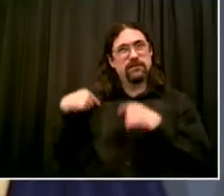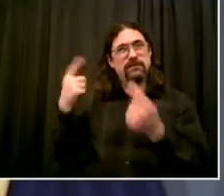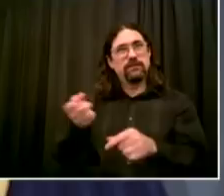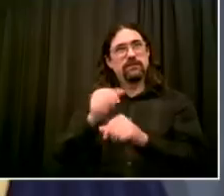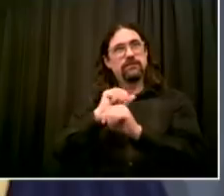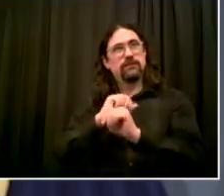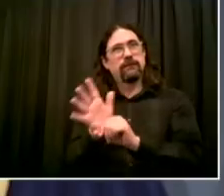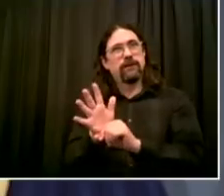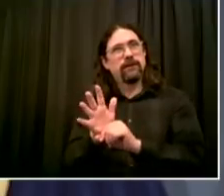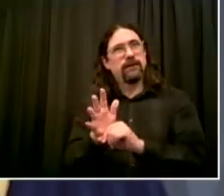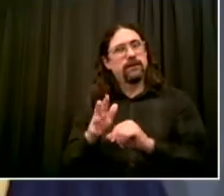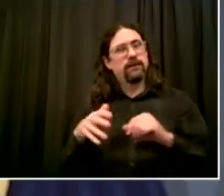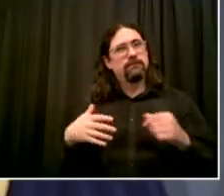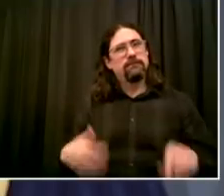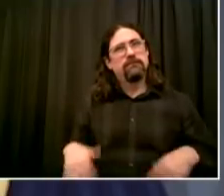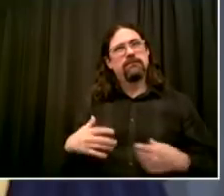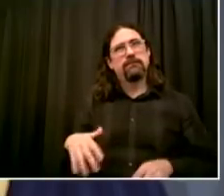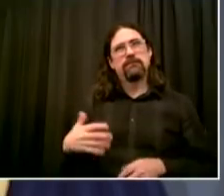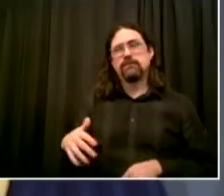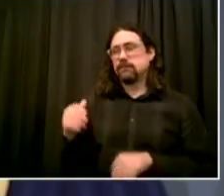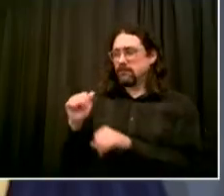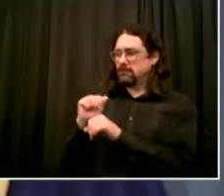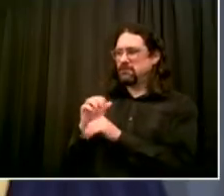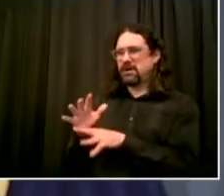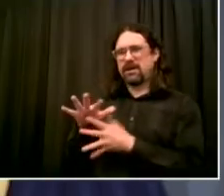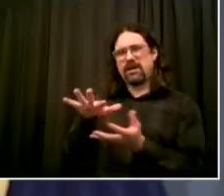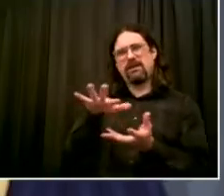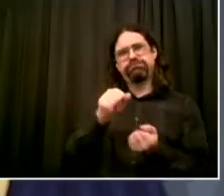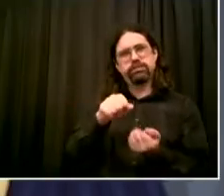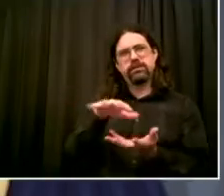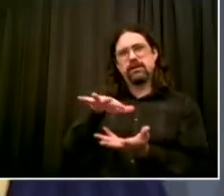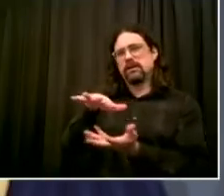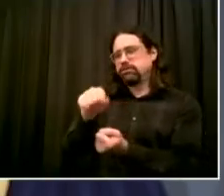every day now with how we overcome that.